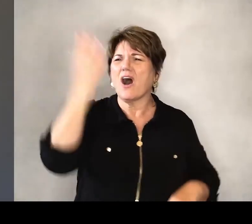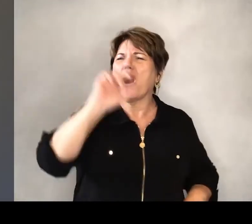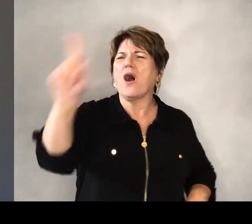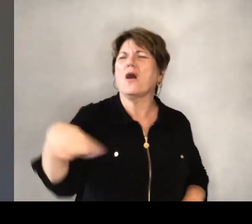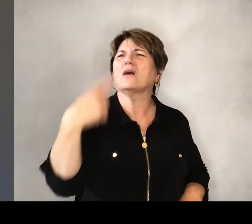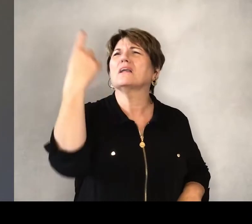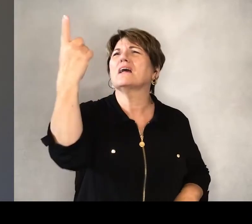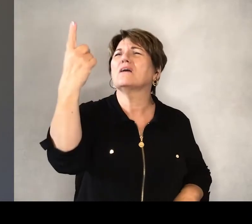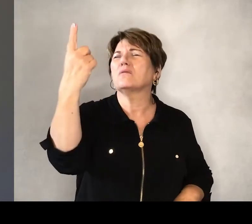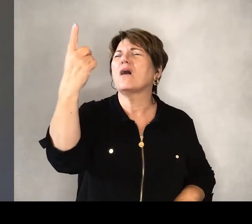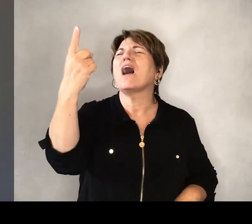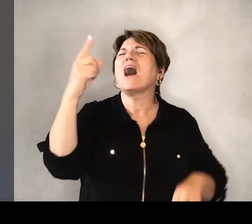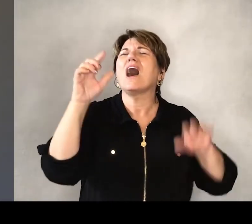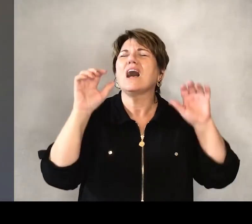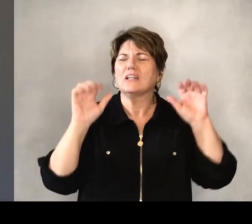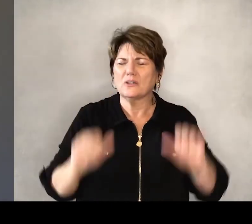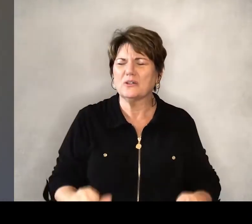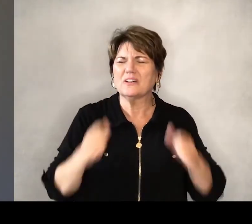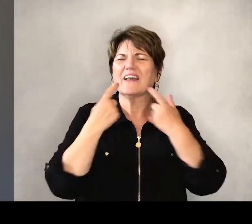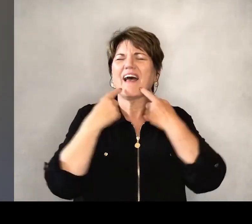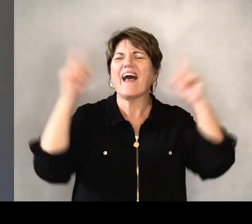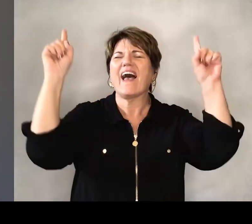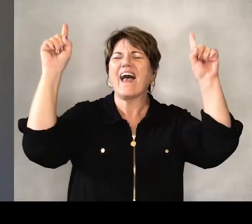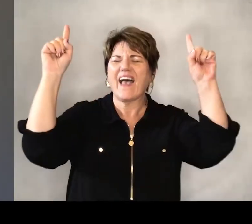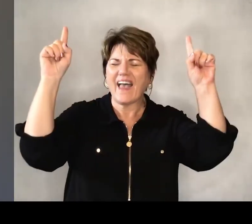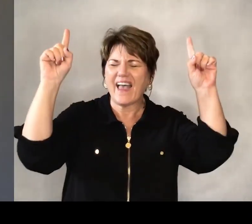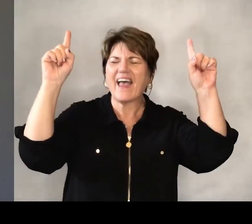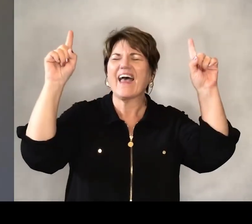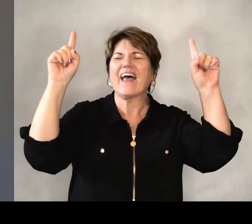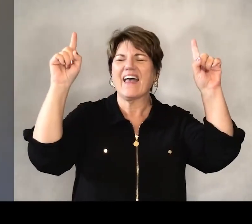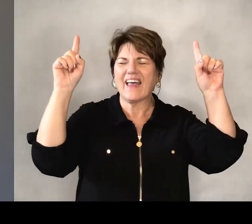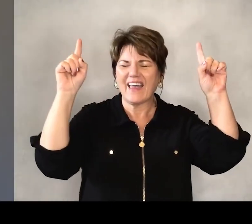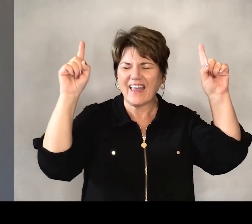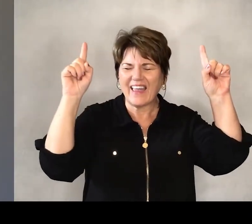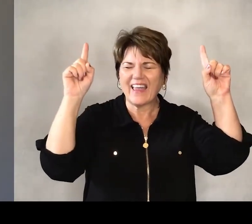the only one who